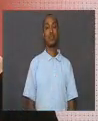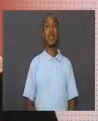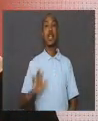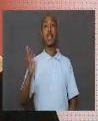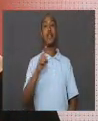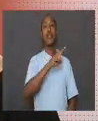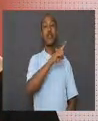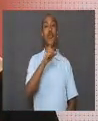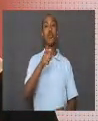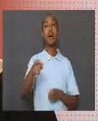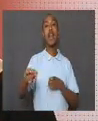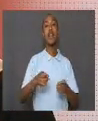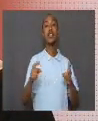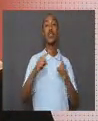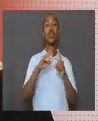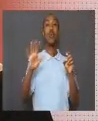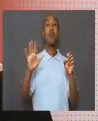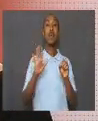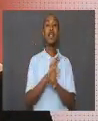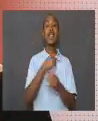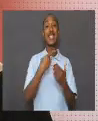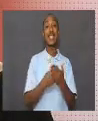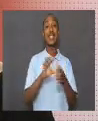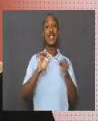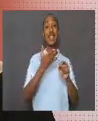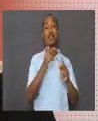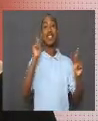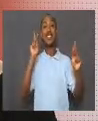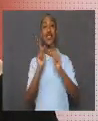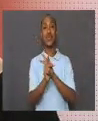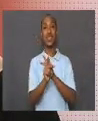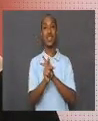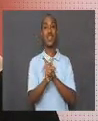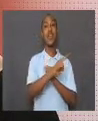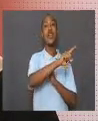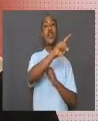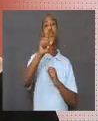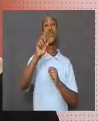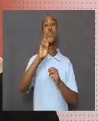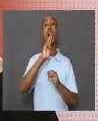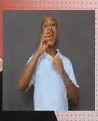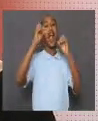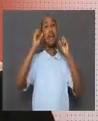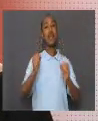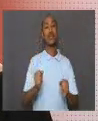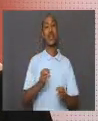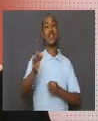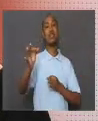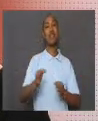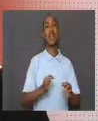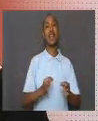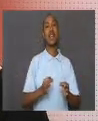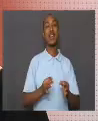If you manage to complete this statement successfully, you are able to explain